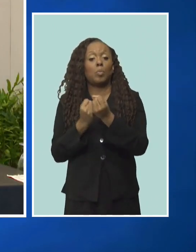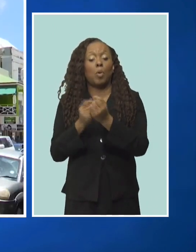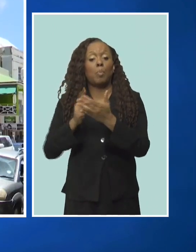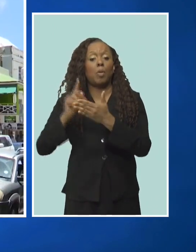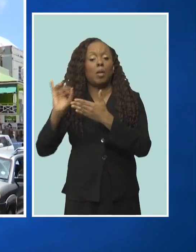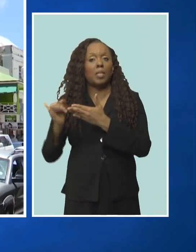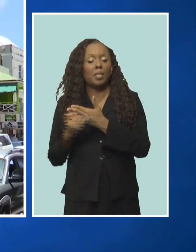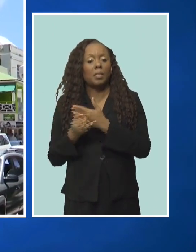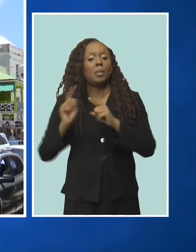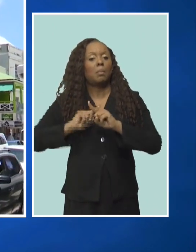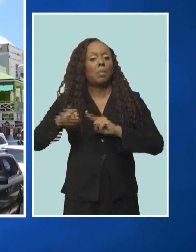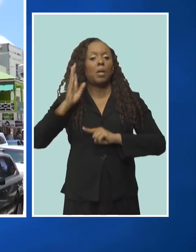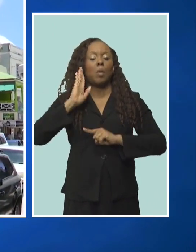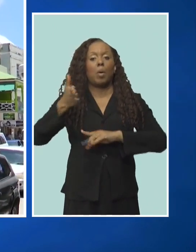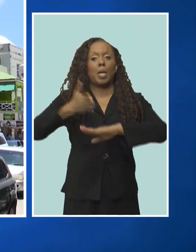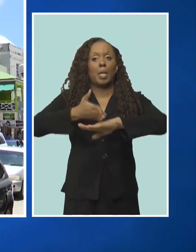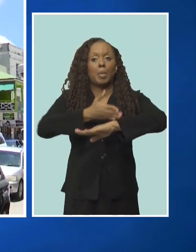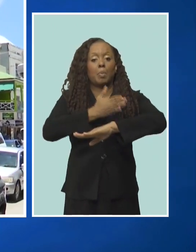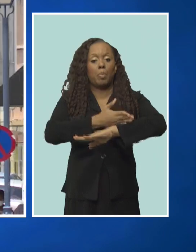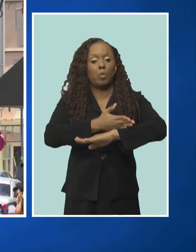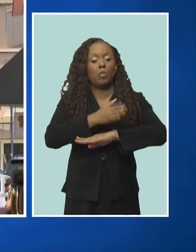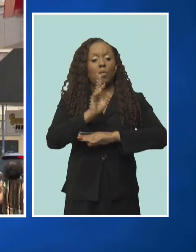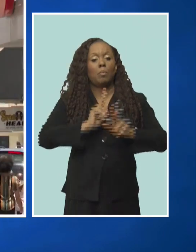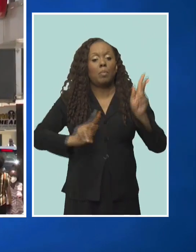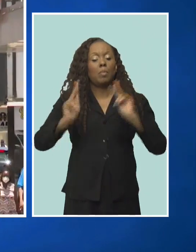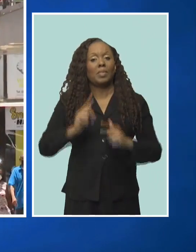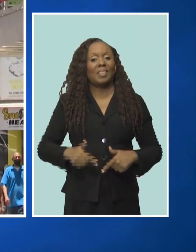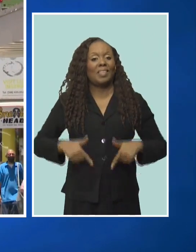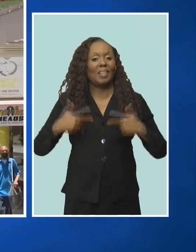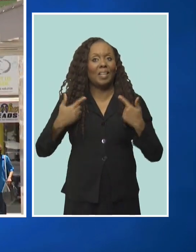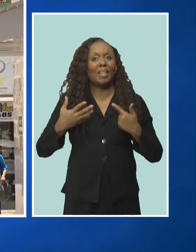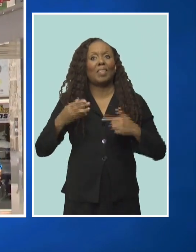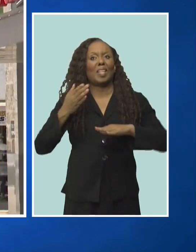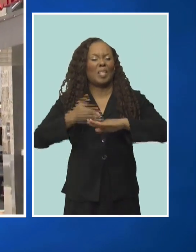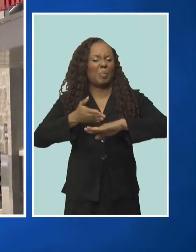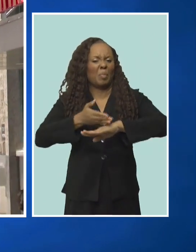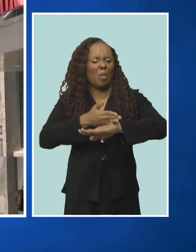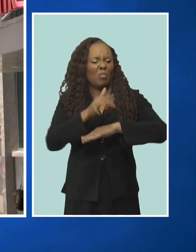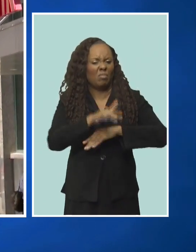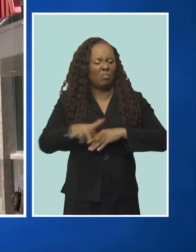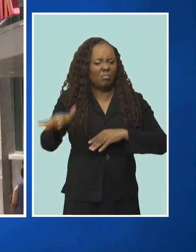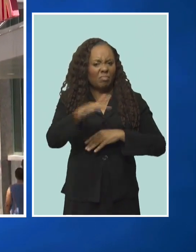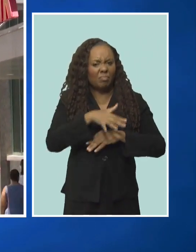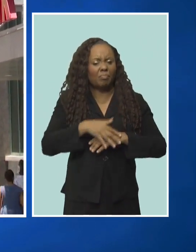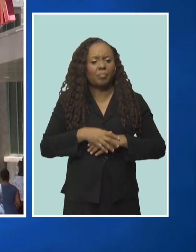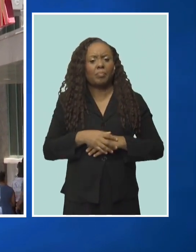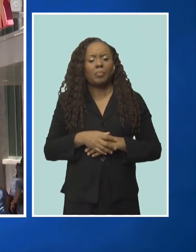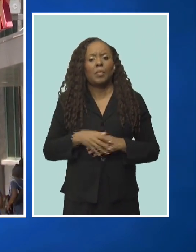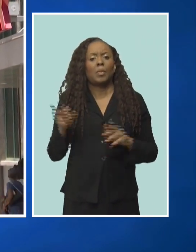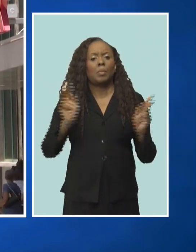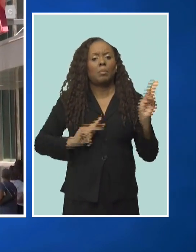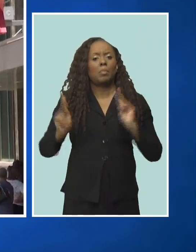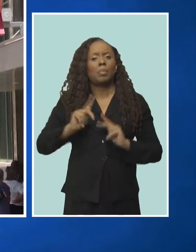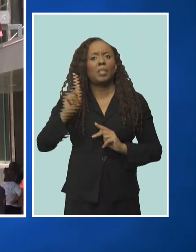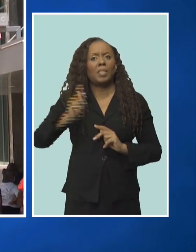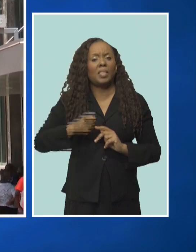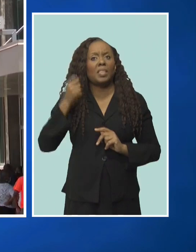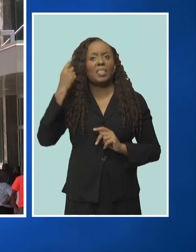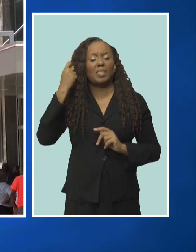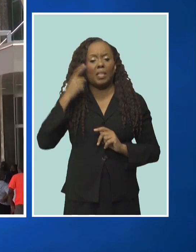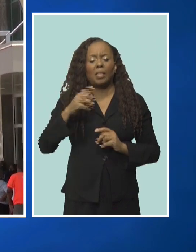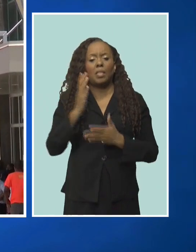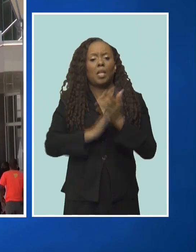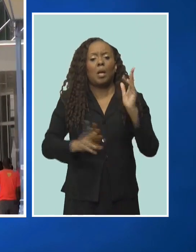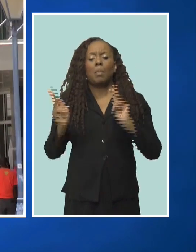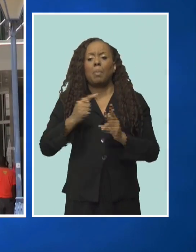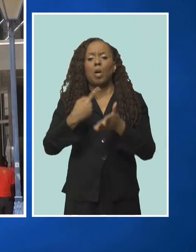economy and improve the lives of citizens. She says it is important this message is relayed to Barbadians amidst criticism of